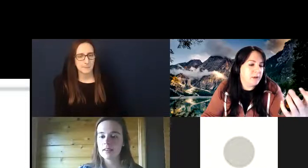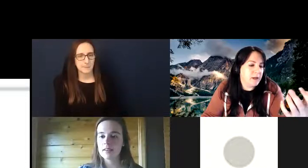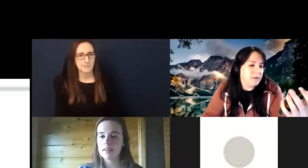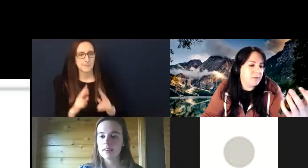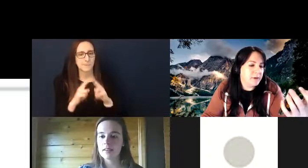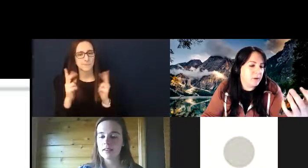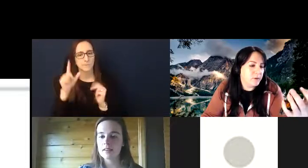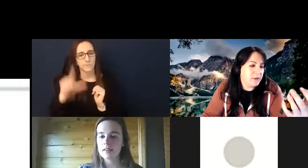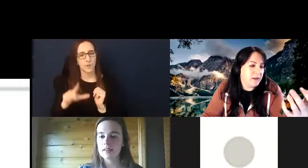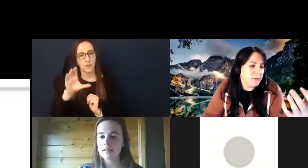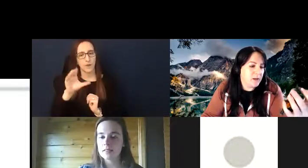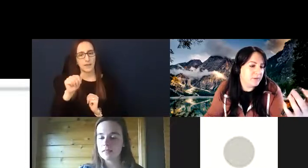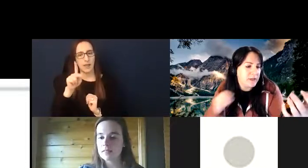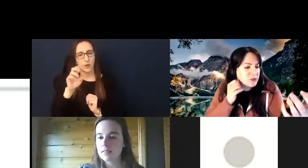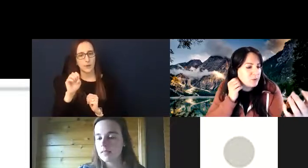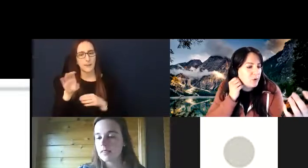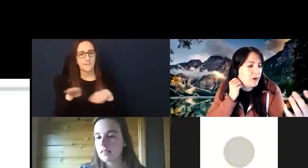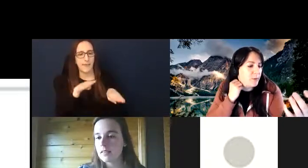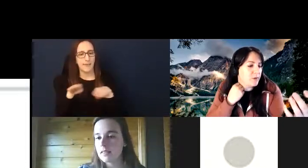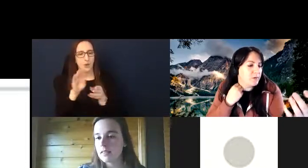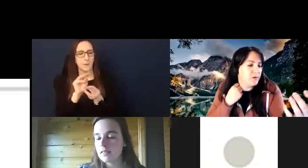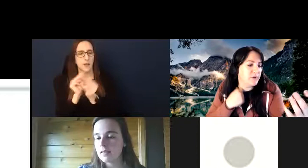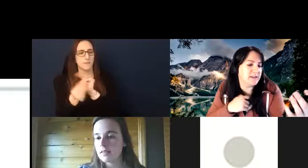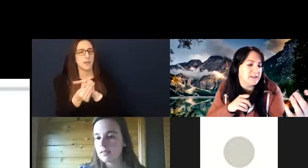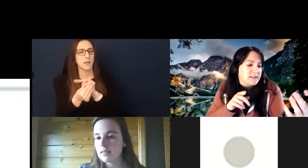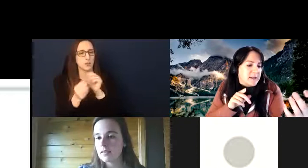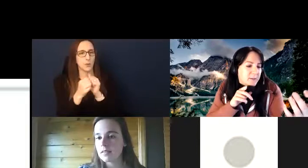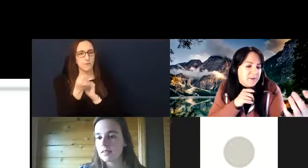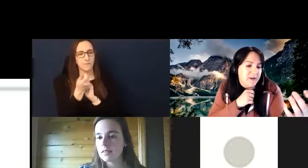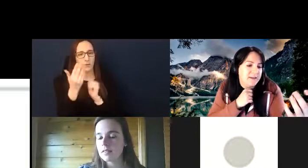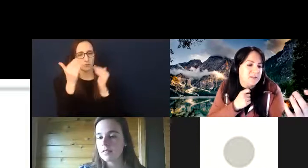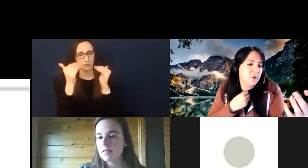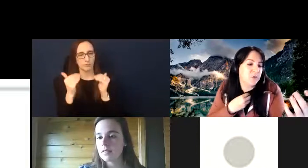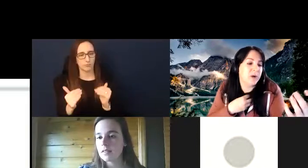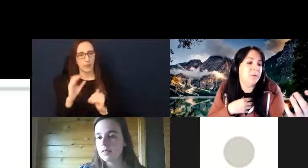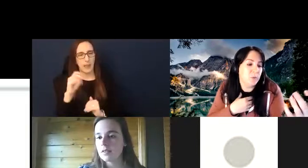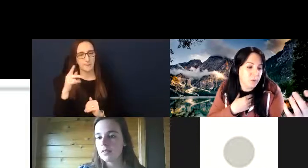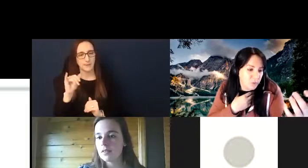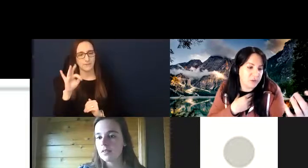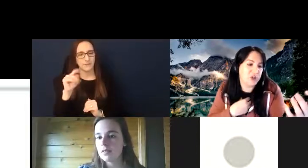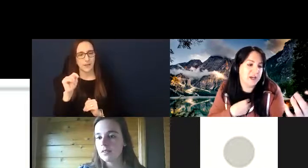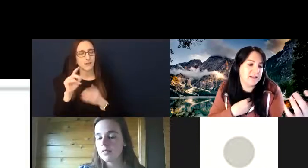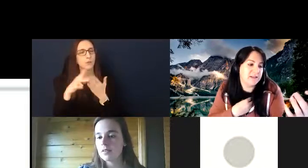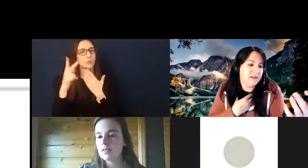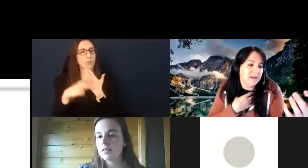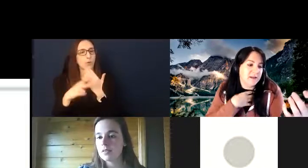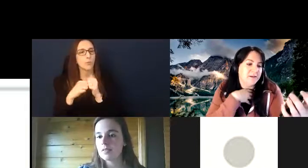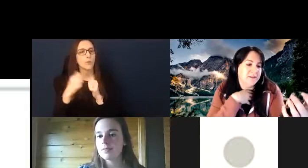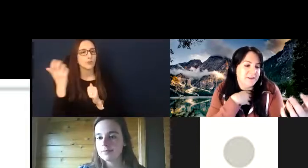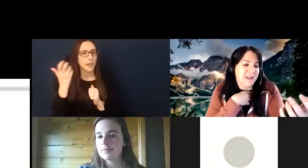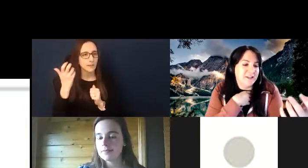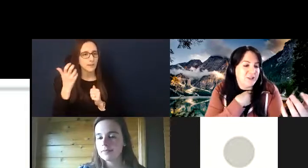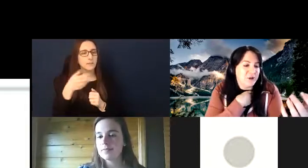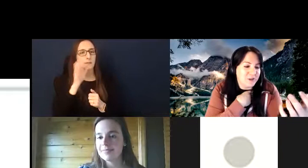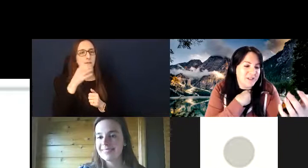low calorie behavior modification program with a few phases. OptiFast is a program with shakes.